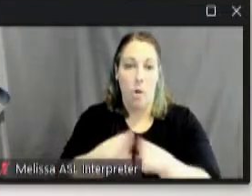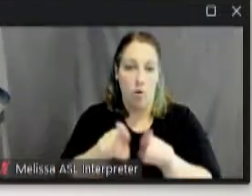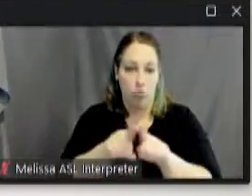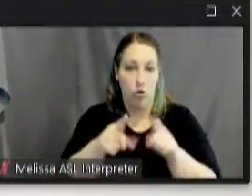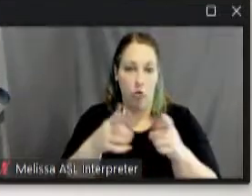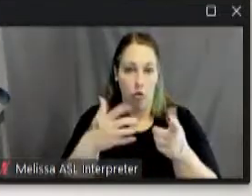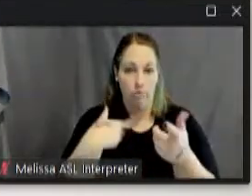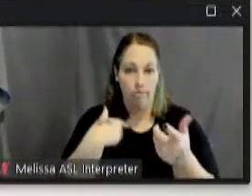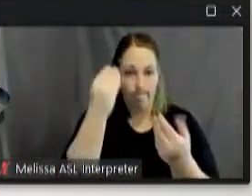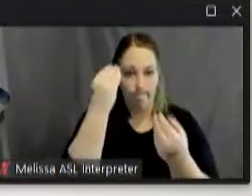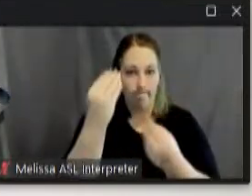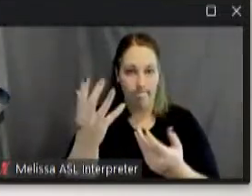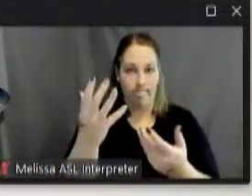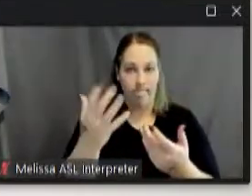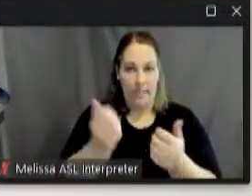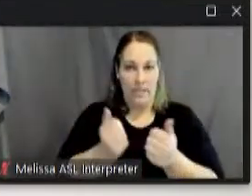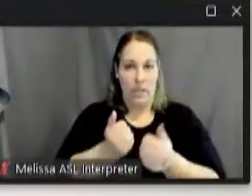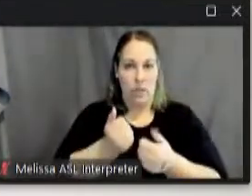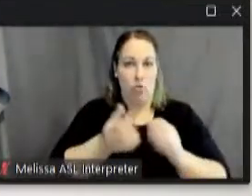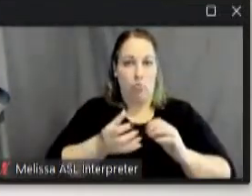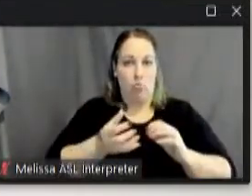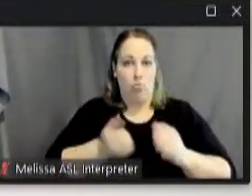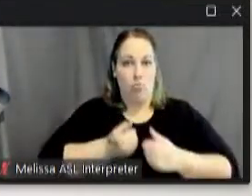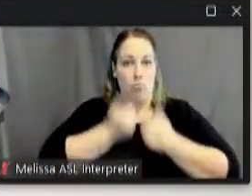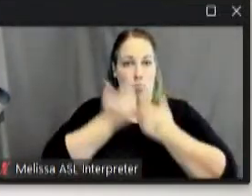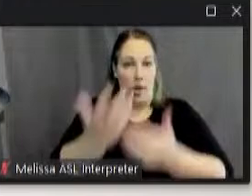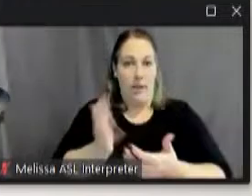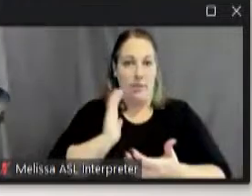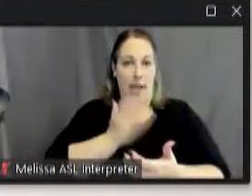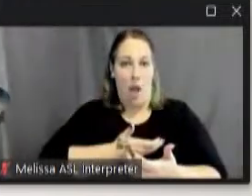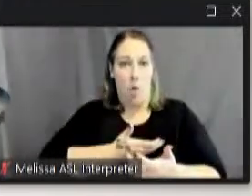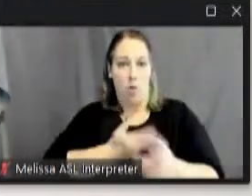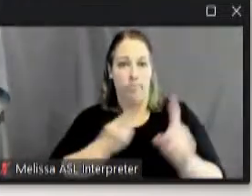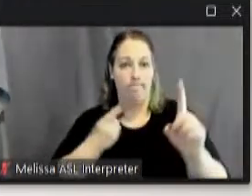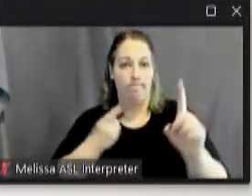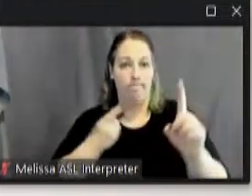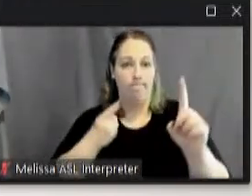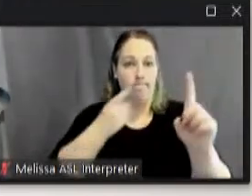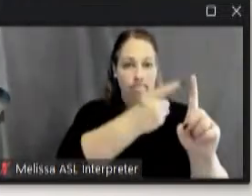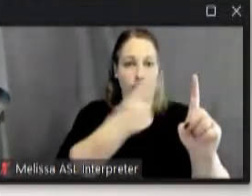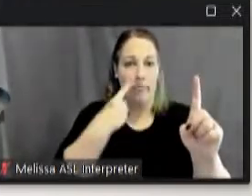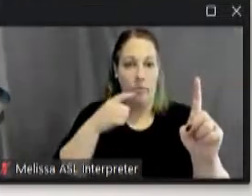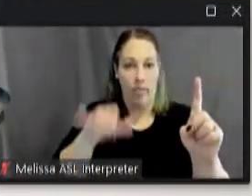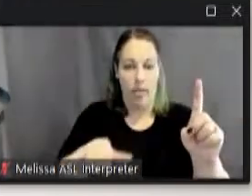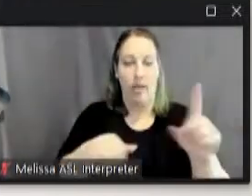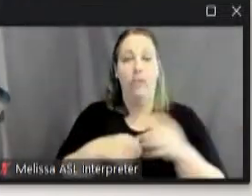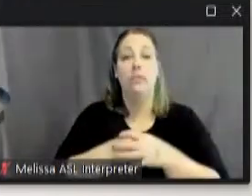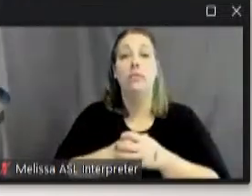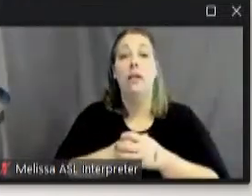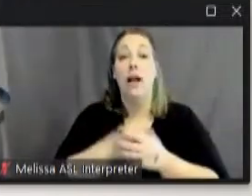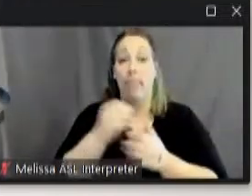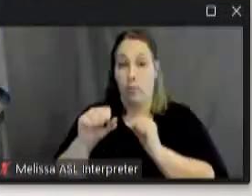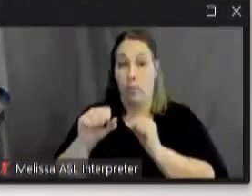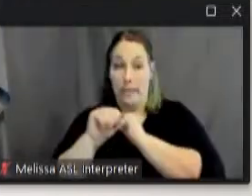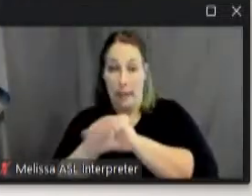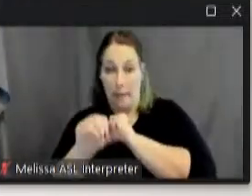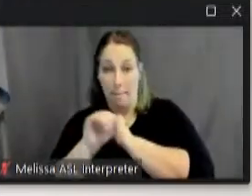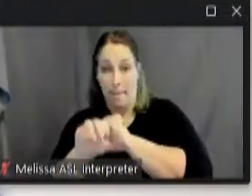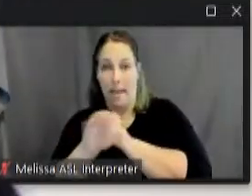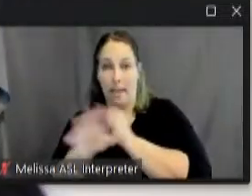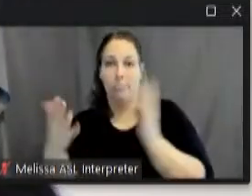this, and we began there was a virulent campaign against